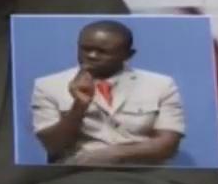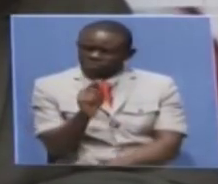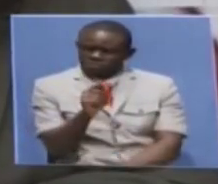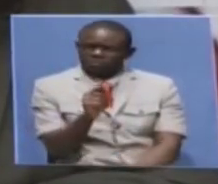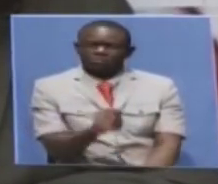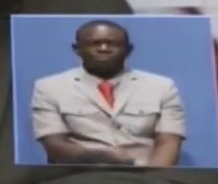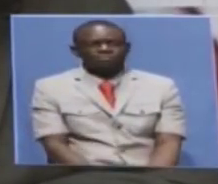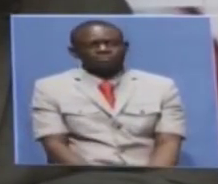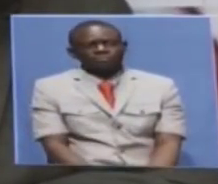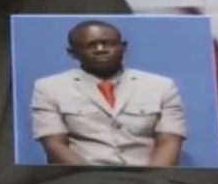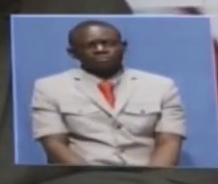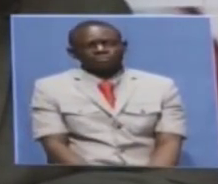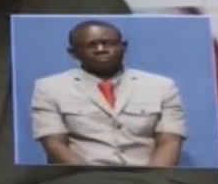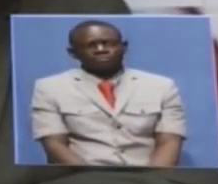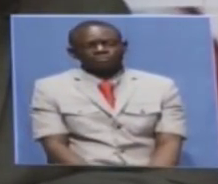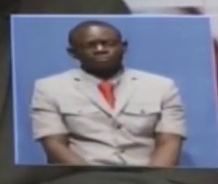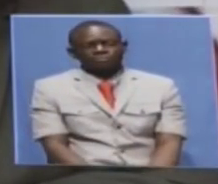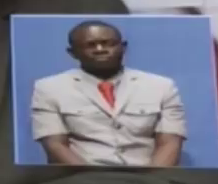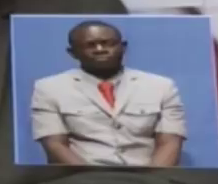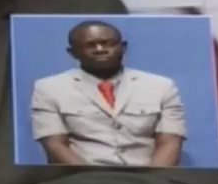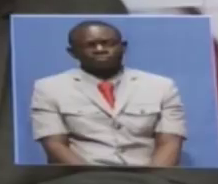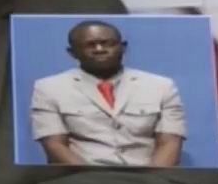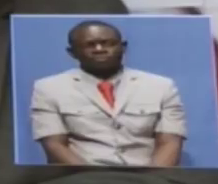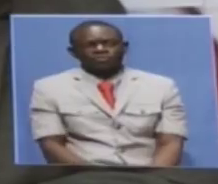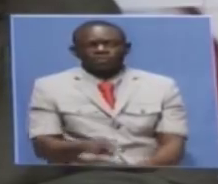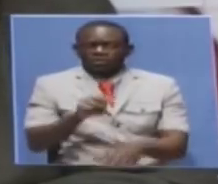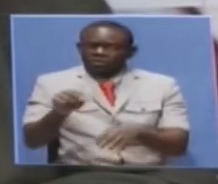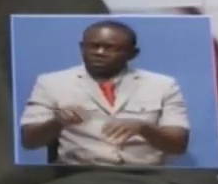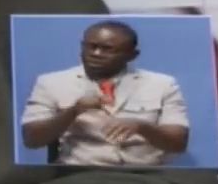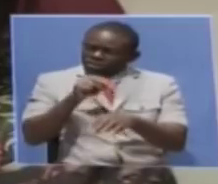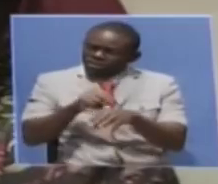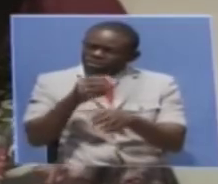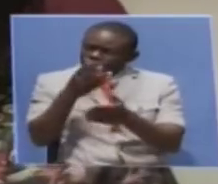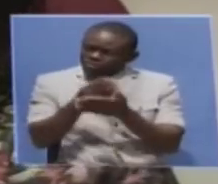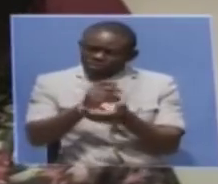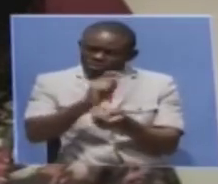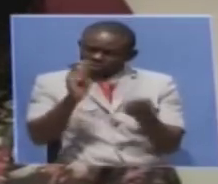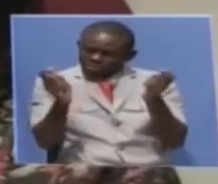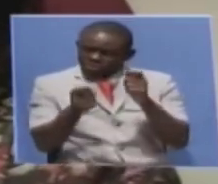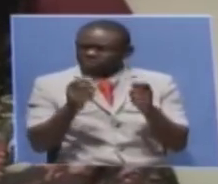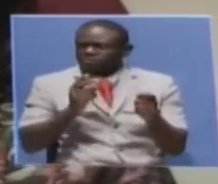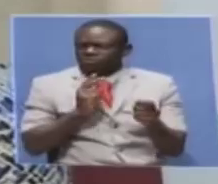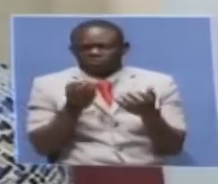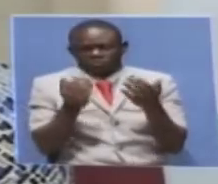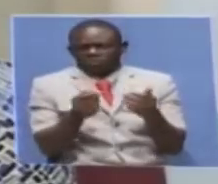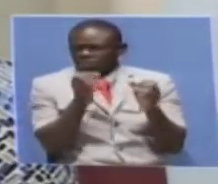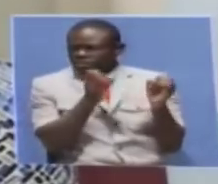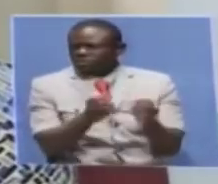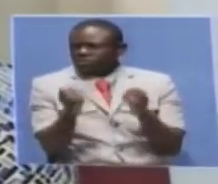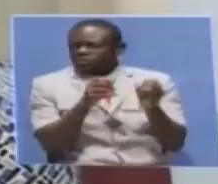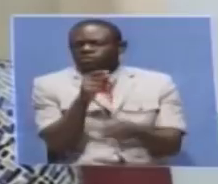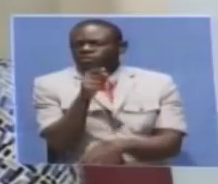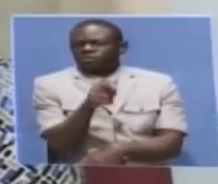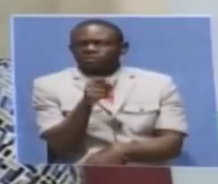actually would welcome the implementation of the national financial switch, which I think is on the cards. That would obviously